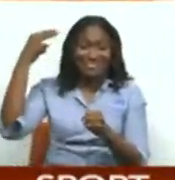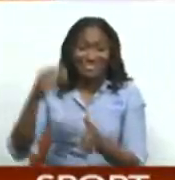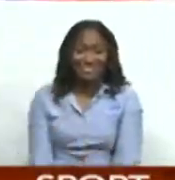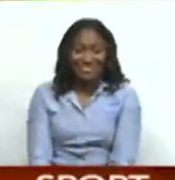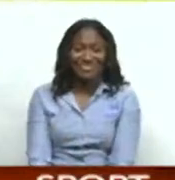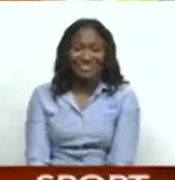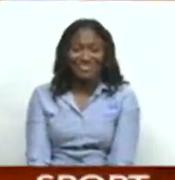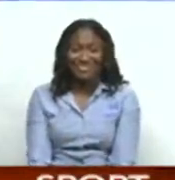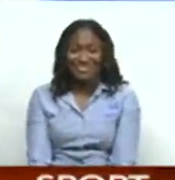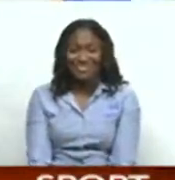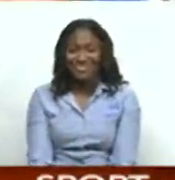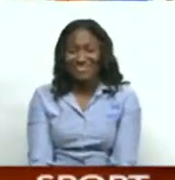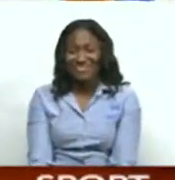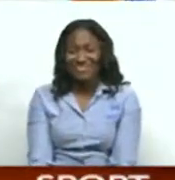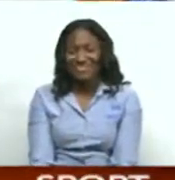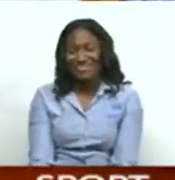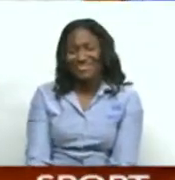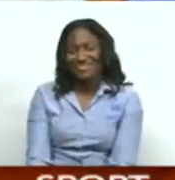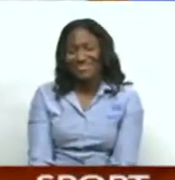Eye.